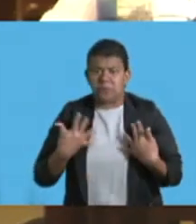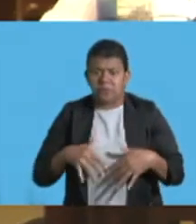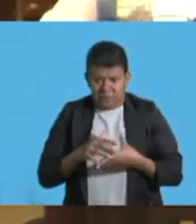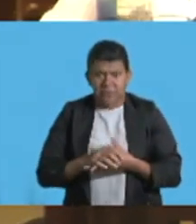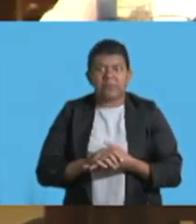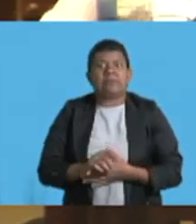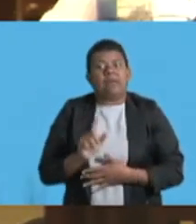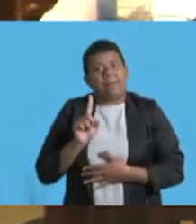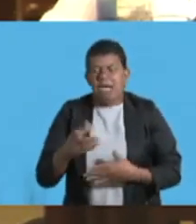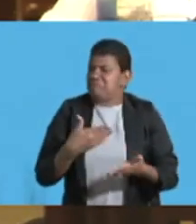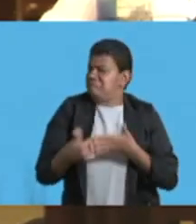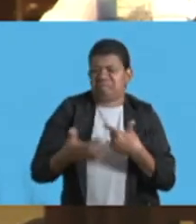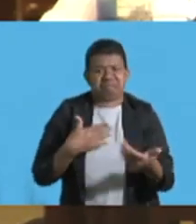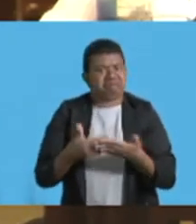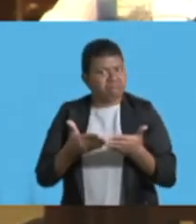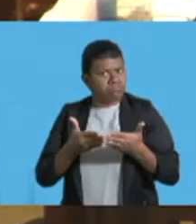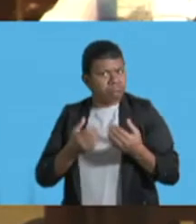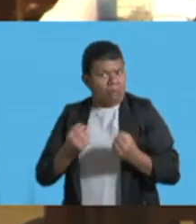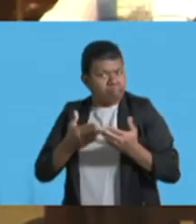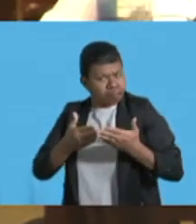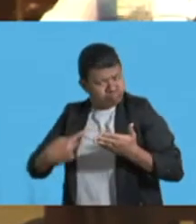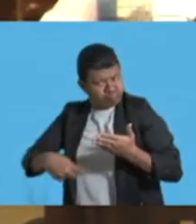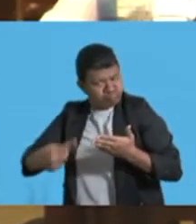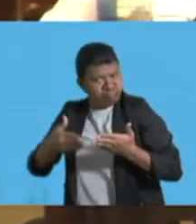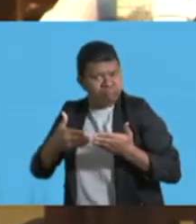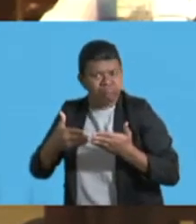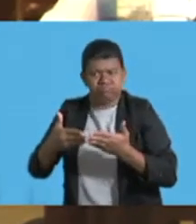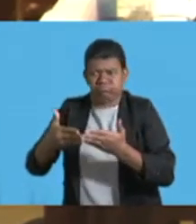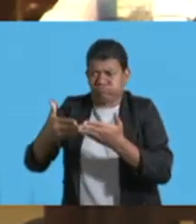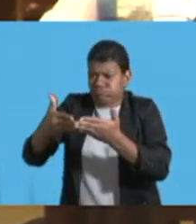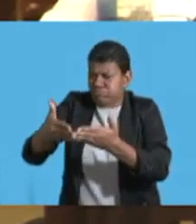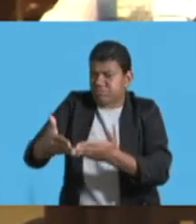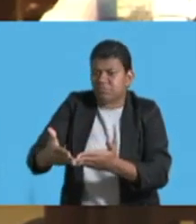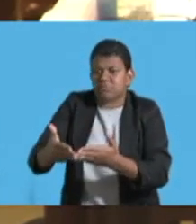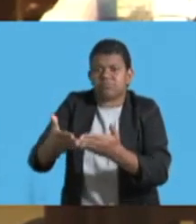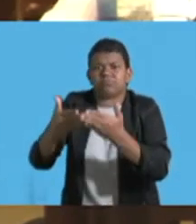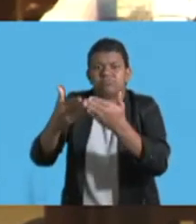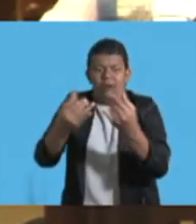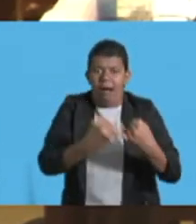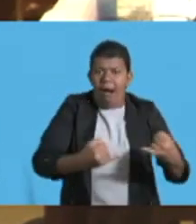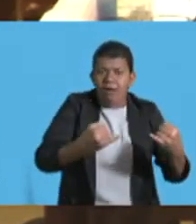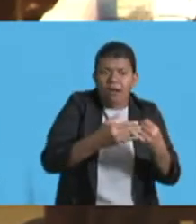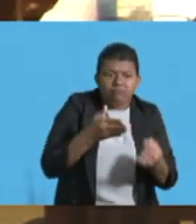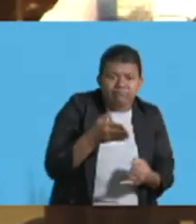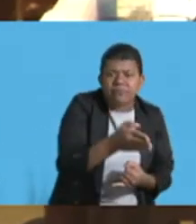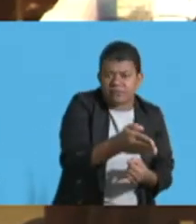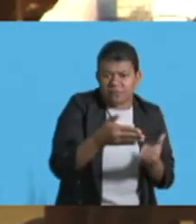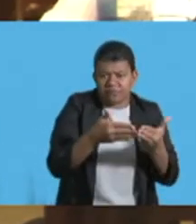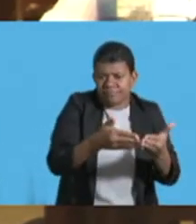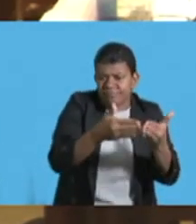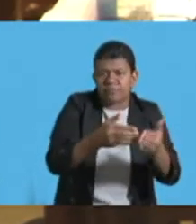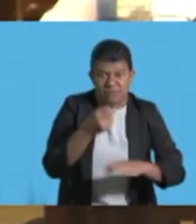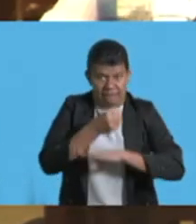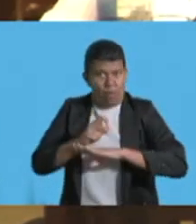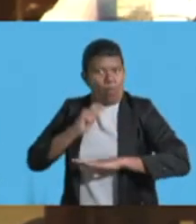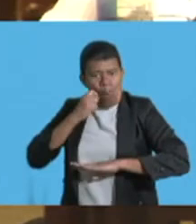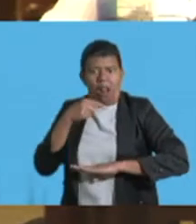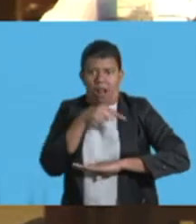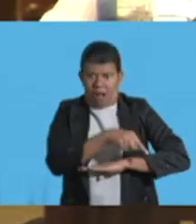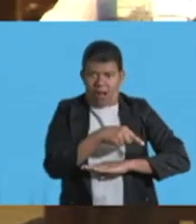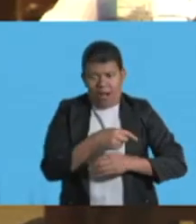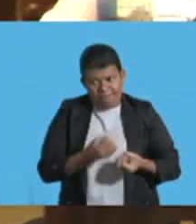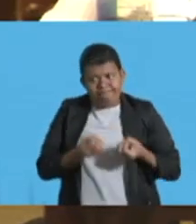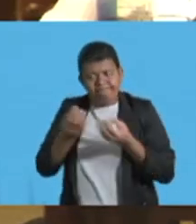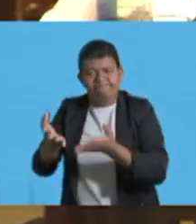continued as scheduled. Government is adamant and will continue to provide this essential service to our